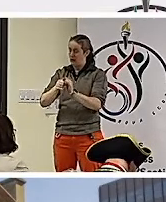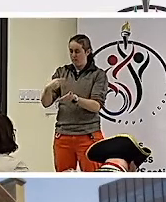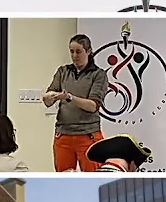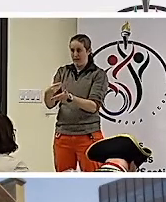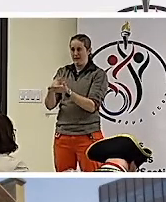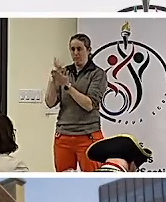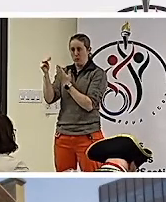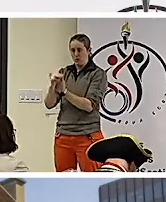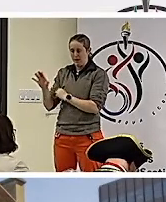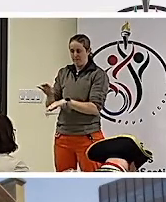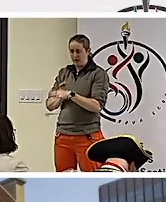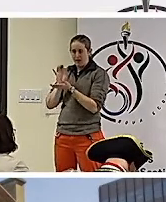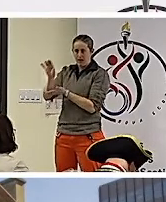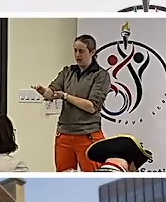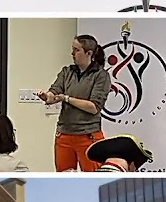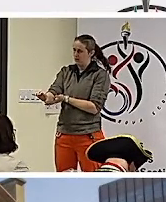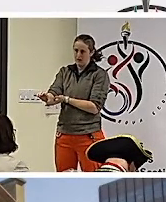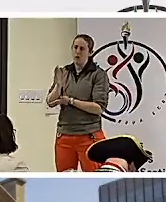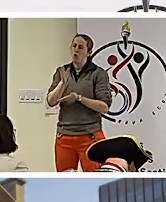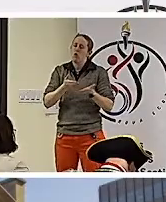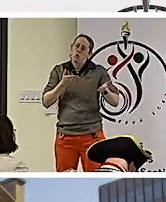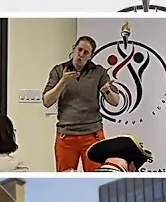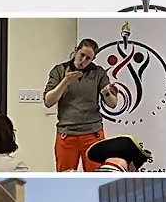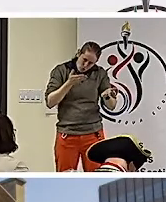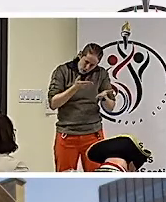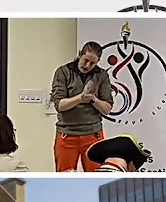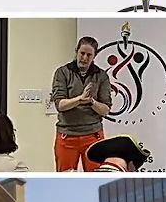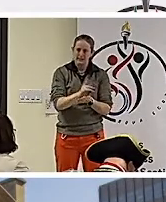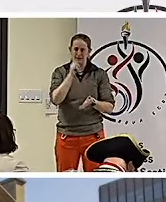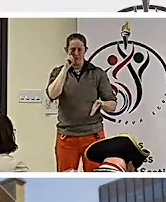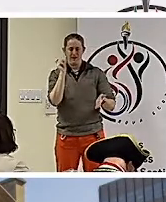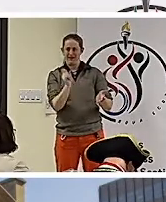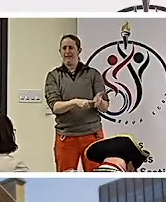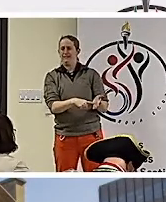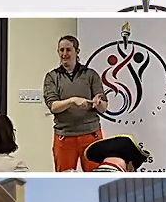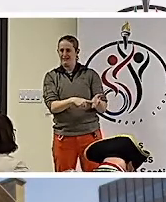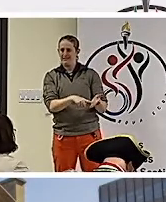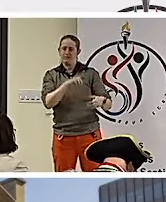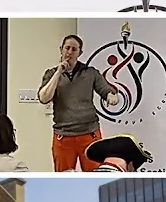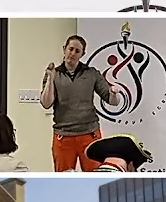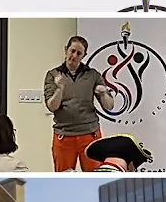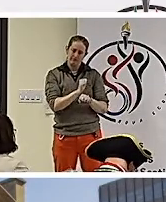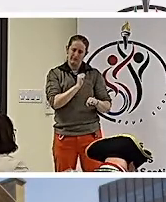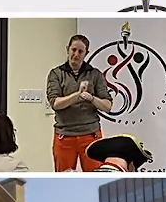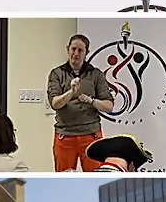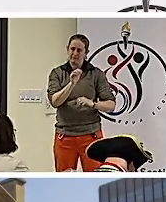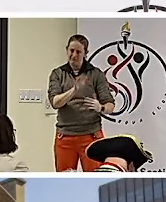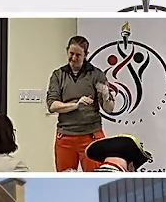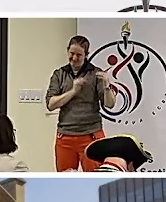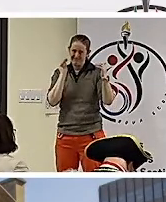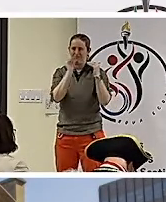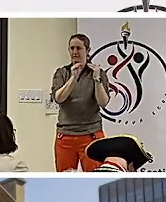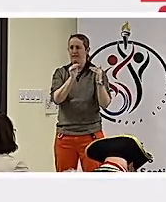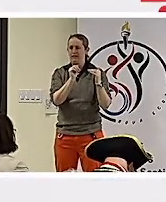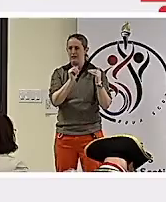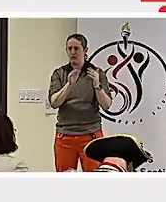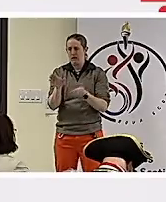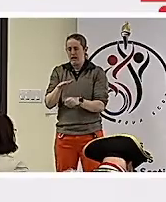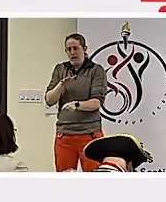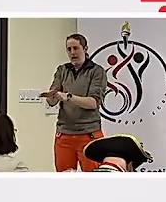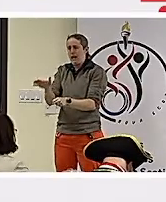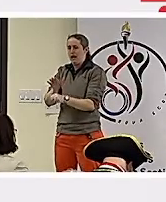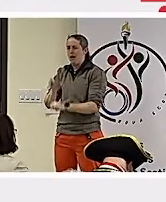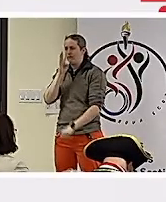that rights are realized equitably for those who have historically been excluded.